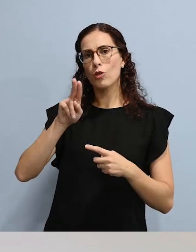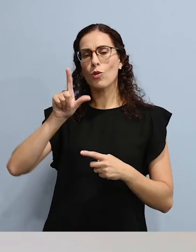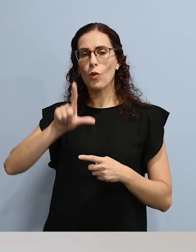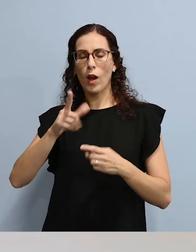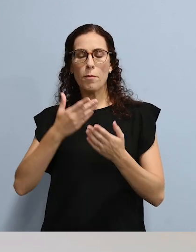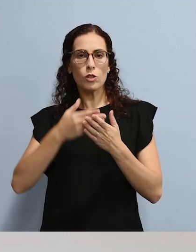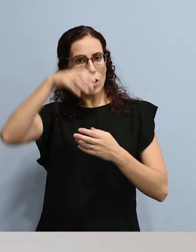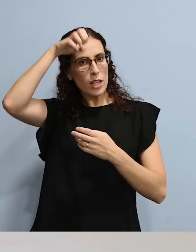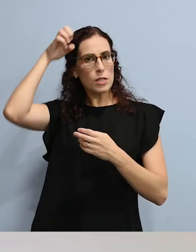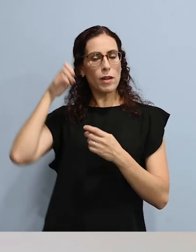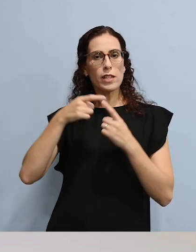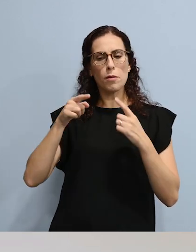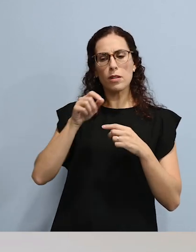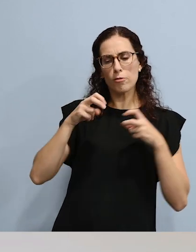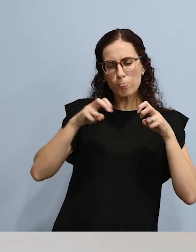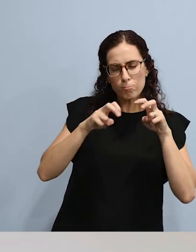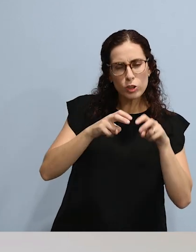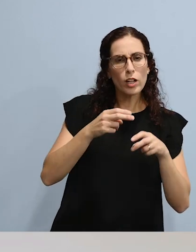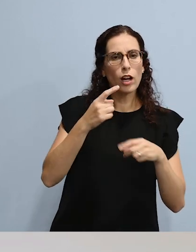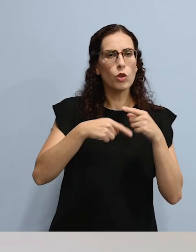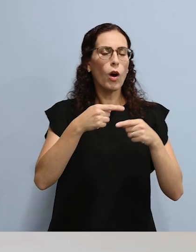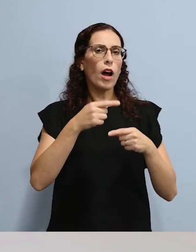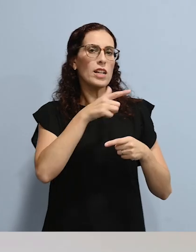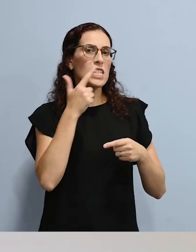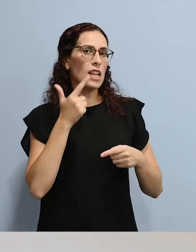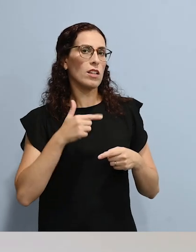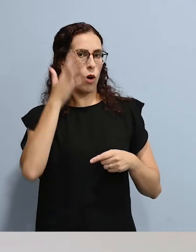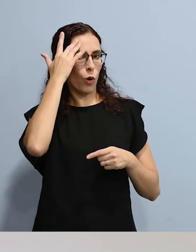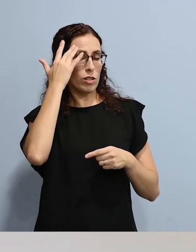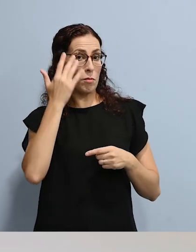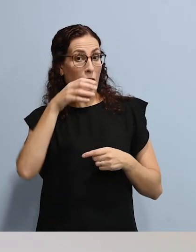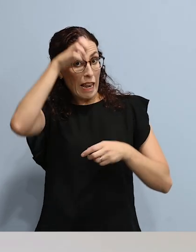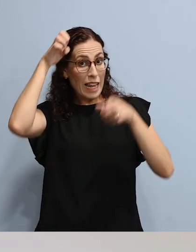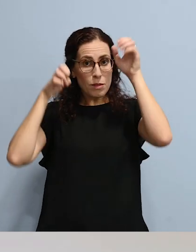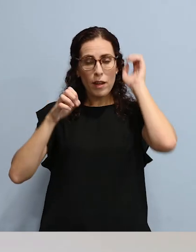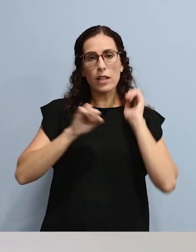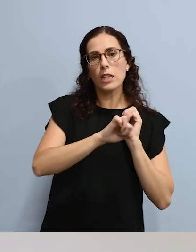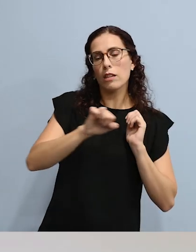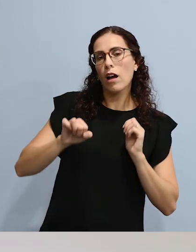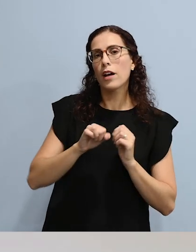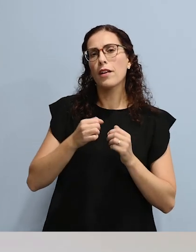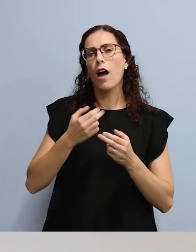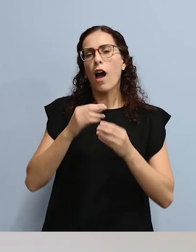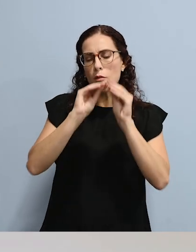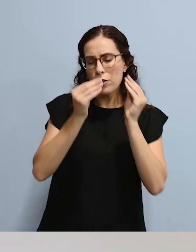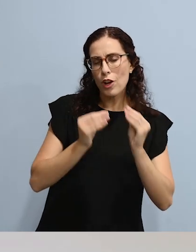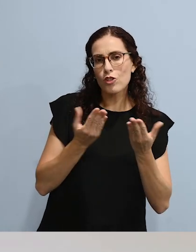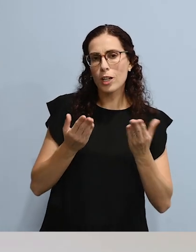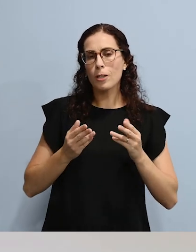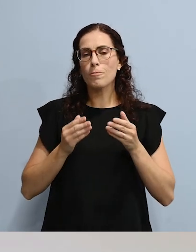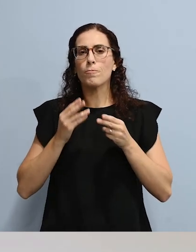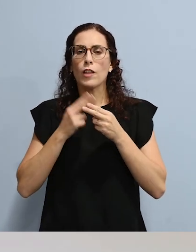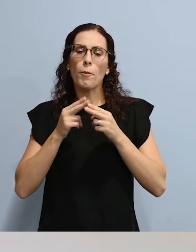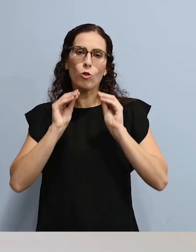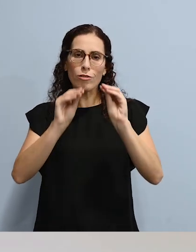from QOL with the lived experience of our autistic research team. Our experience shaped the learning